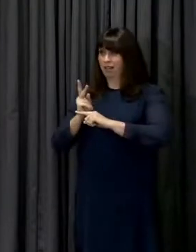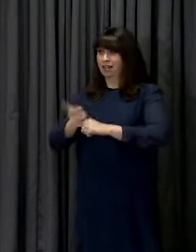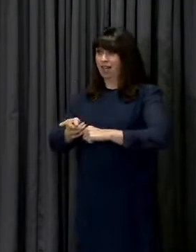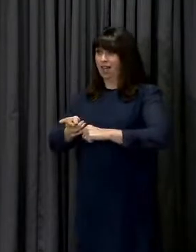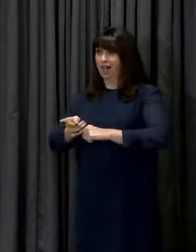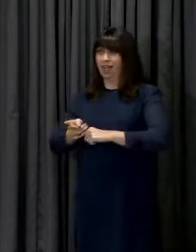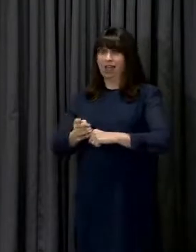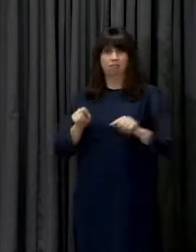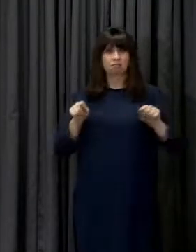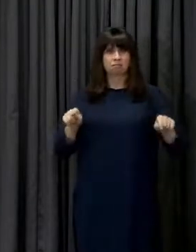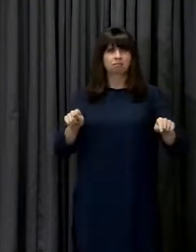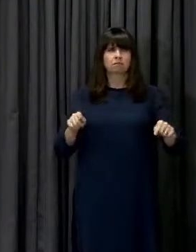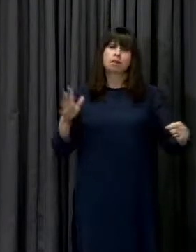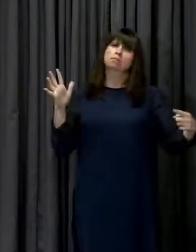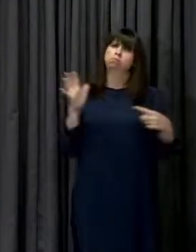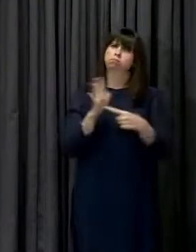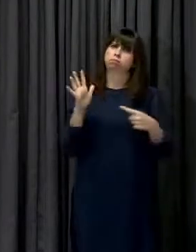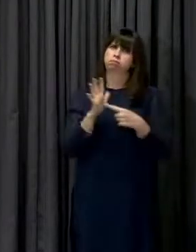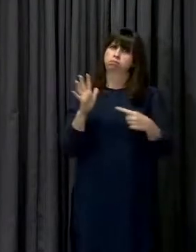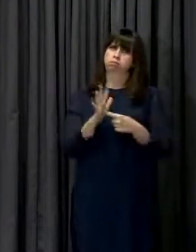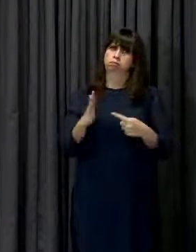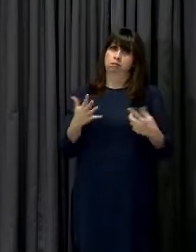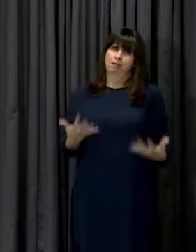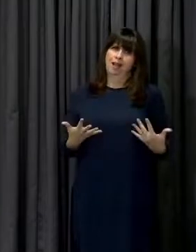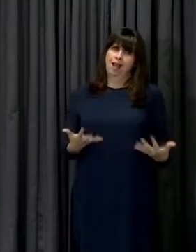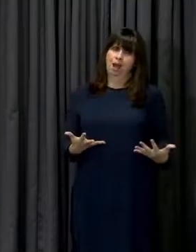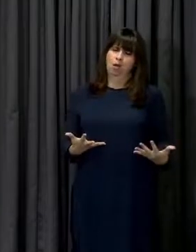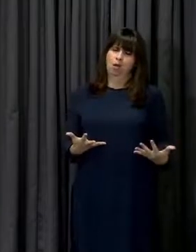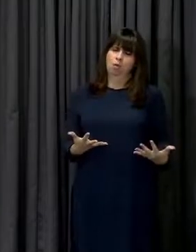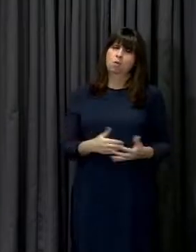been more important to us than they are today.